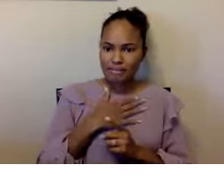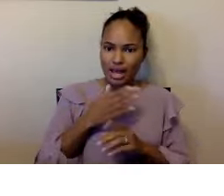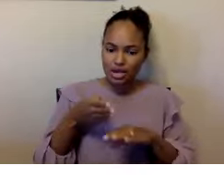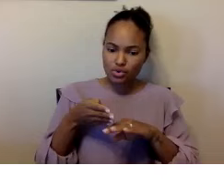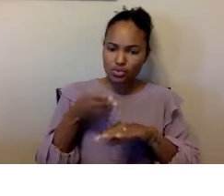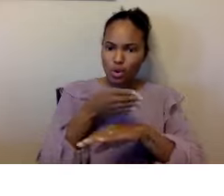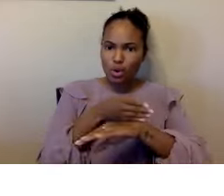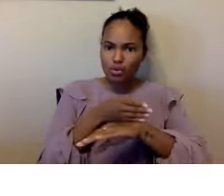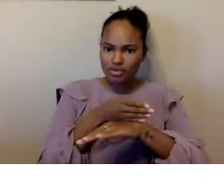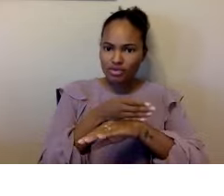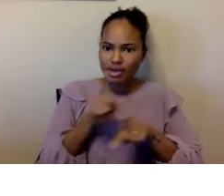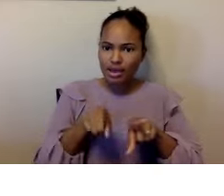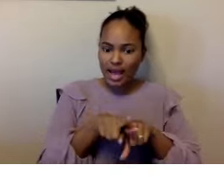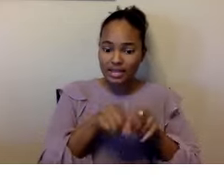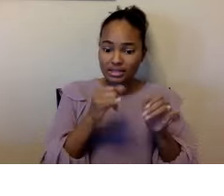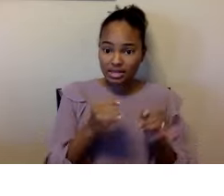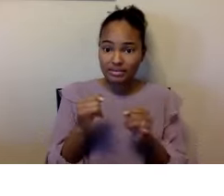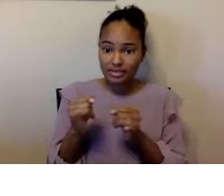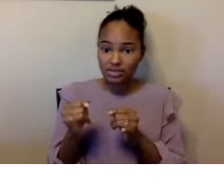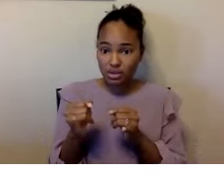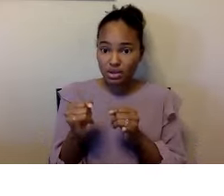an individual